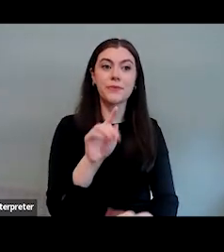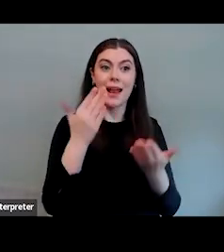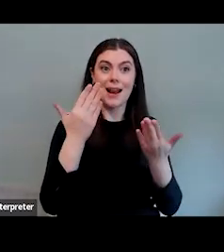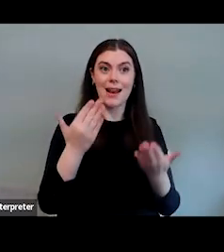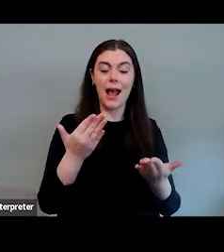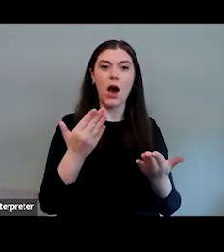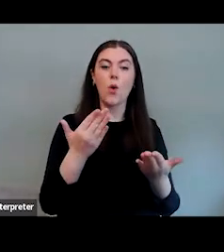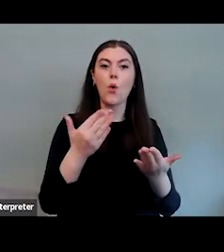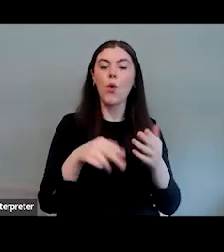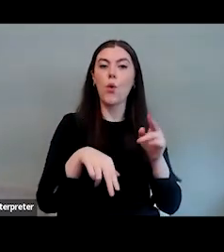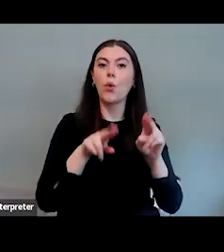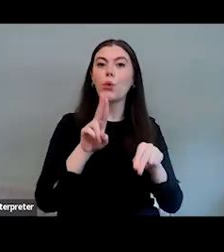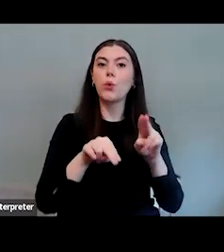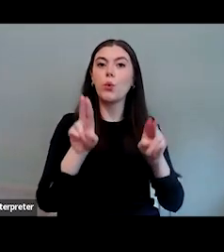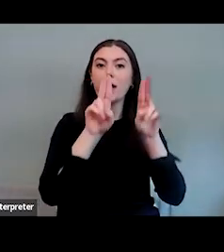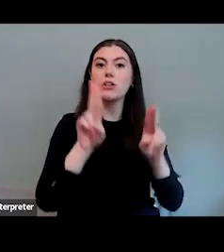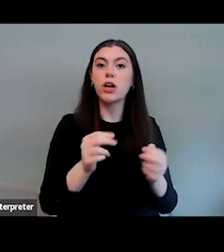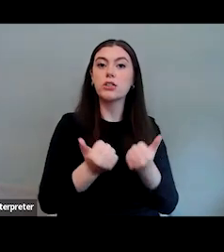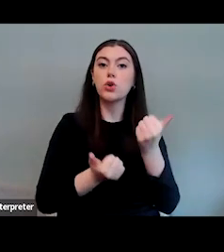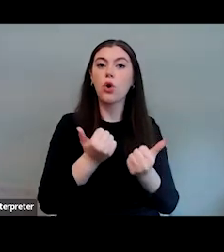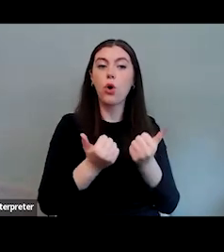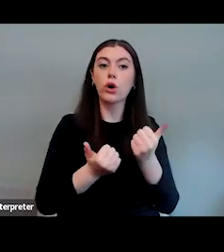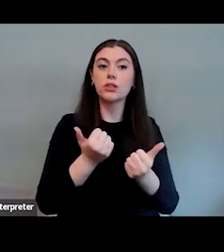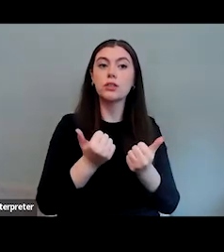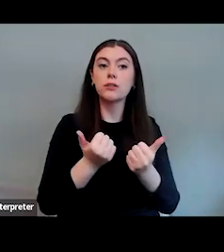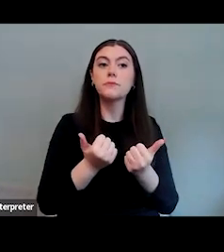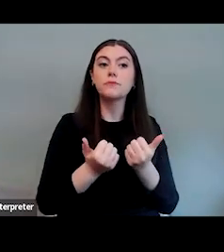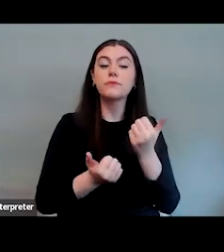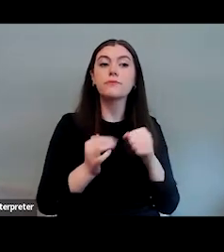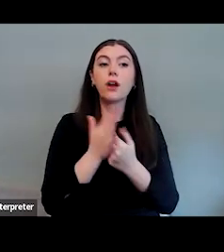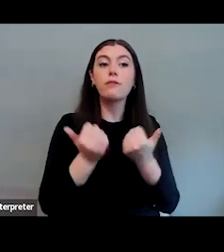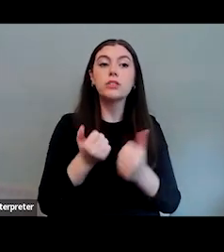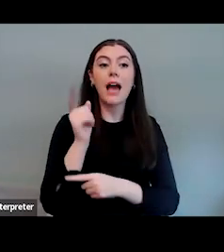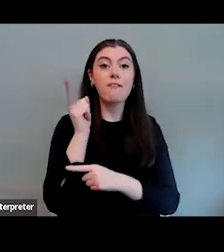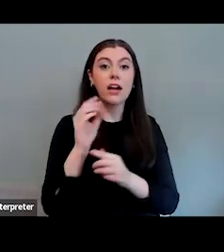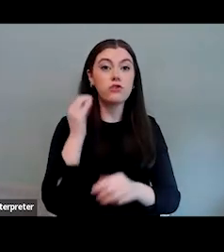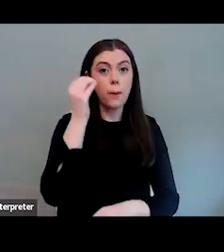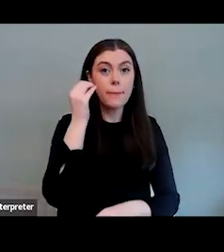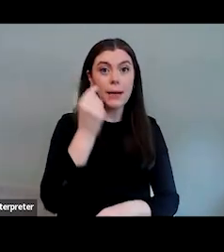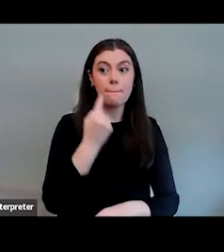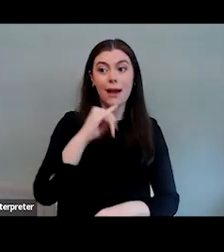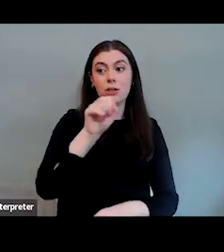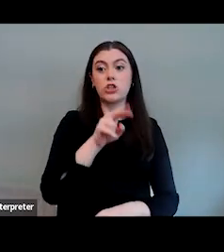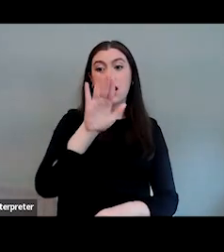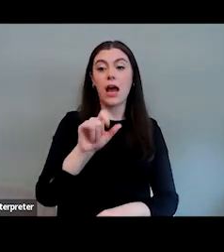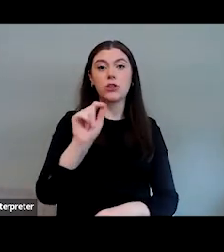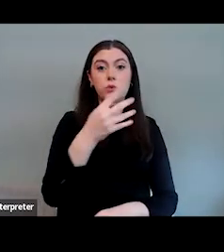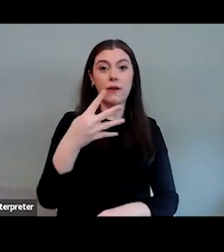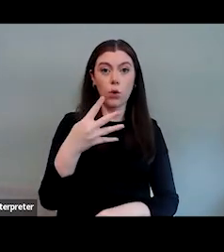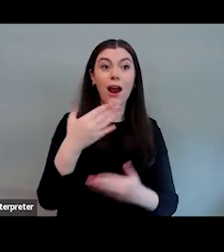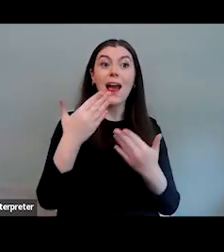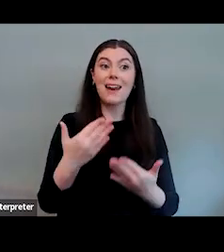groundbreaking International Court of Justice advisory opinion of July 2024, BDS is